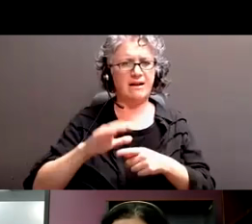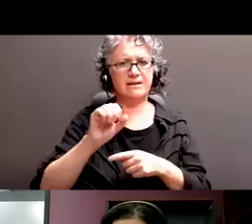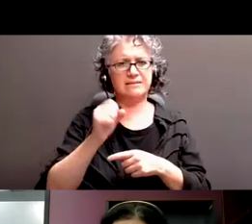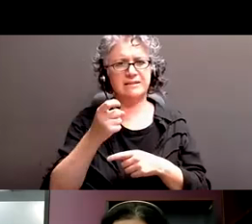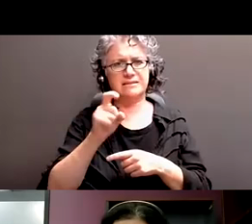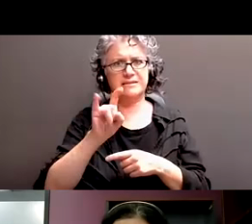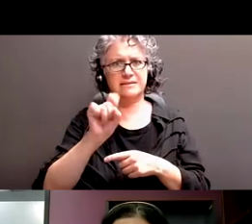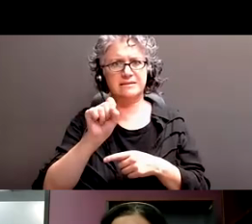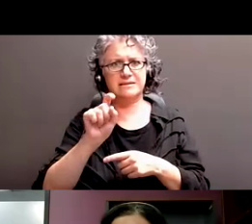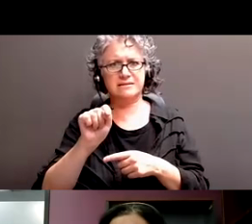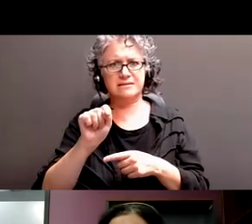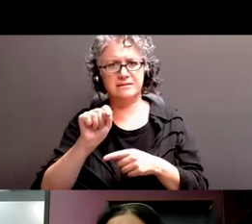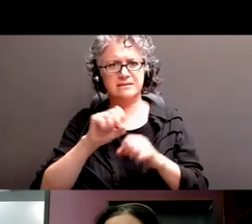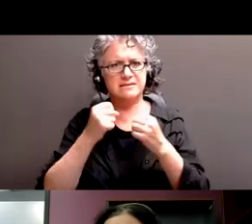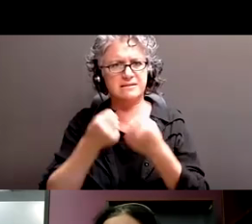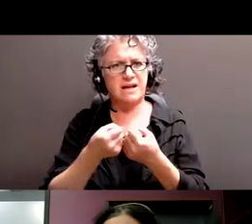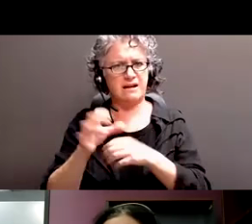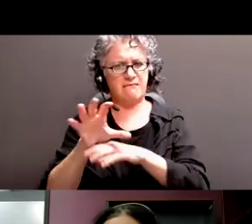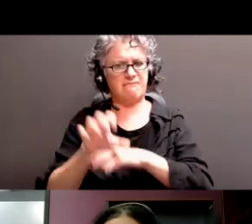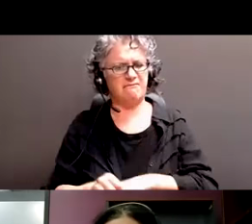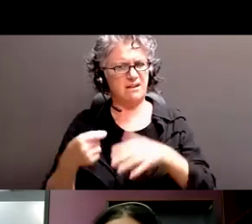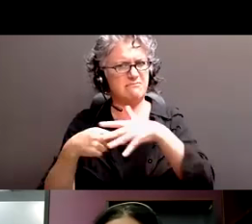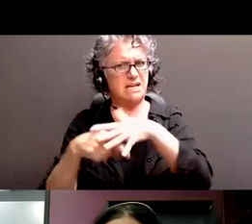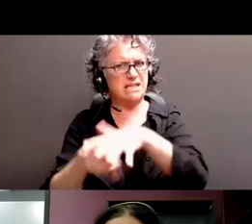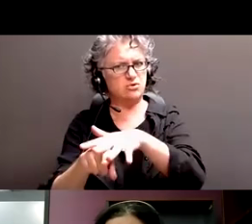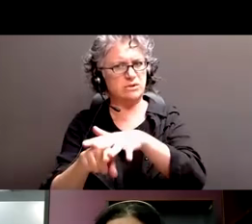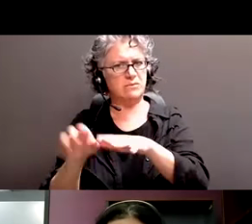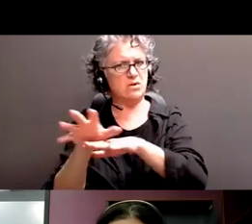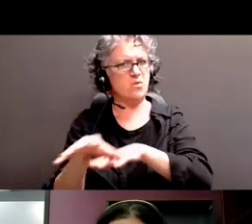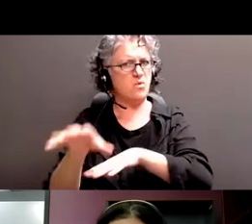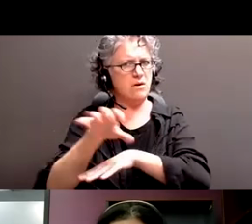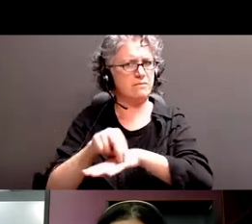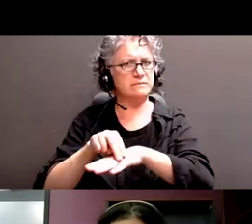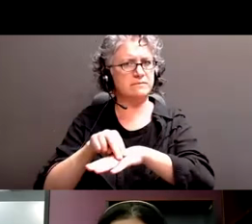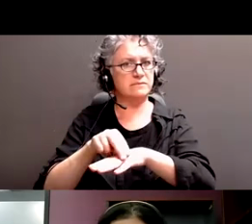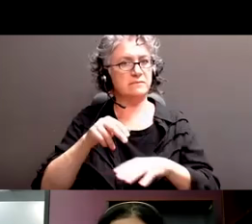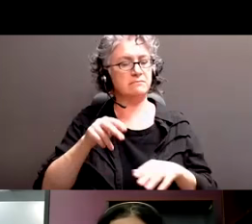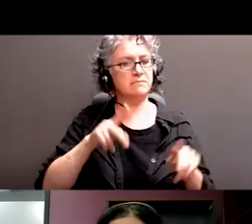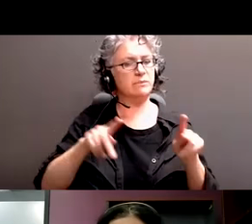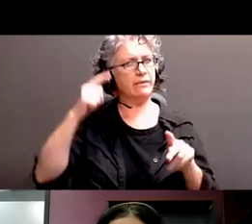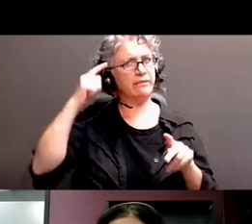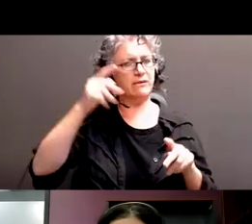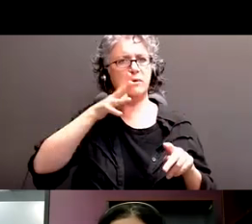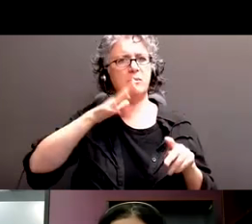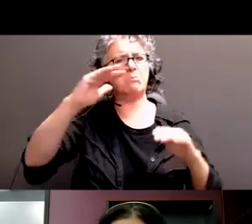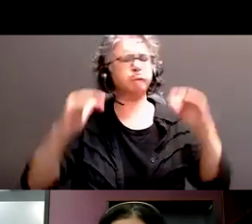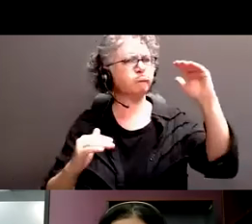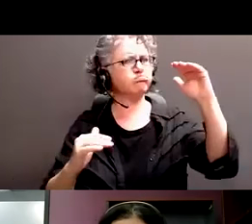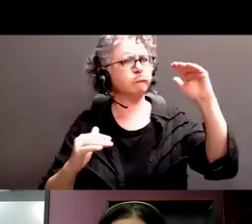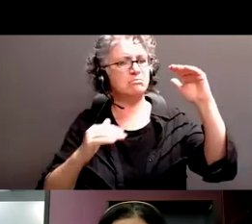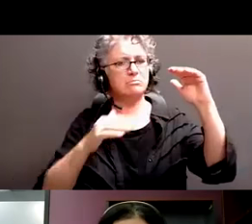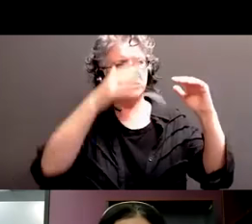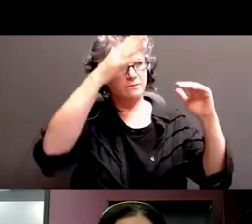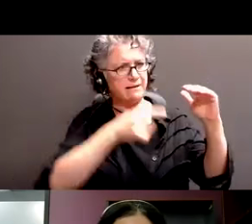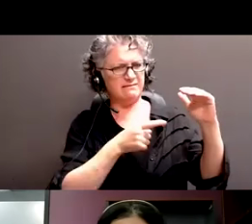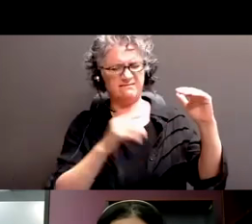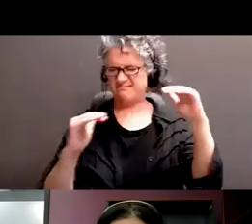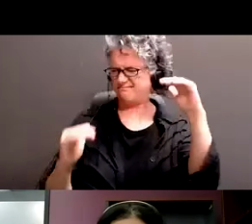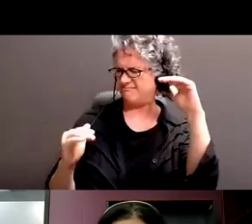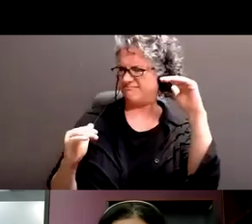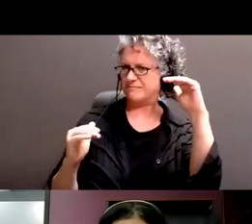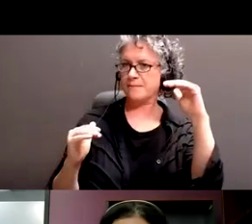cultural norms, where women may be seen as being inferior to men. And so when we're talking about domestic violence, we need